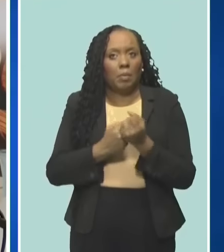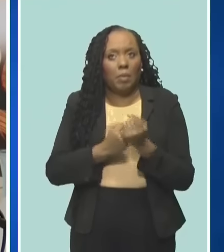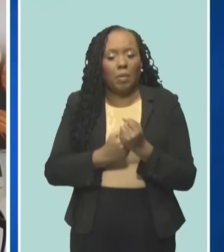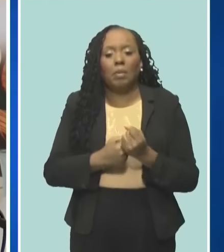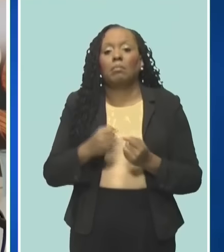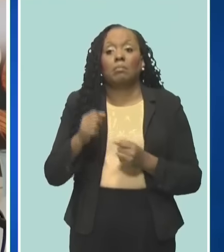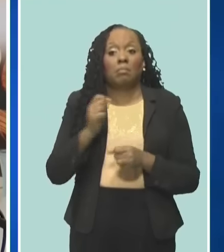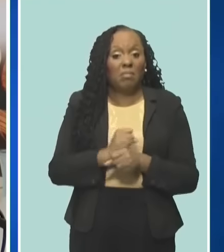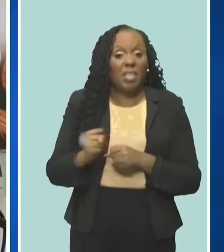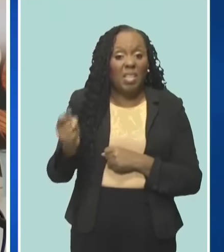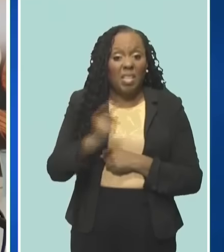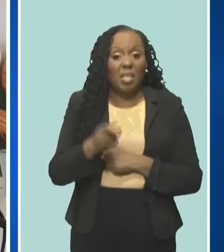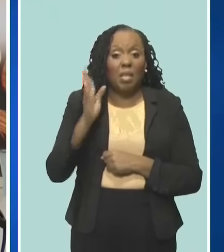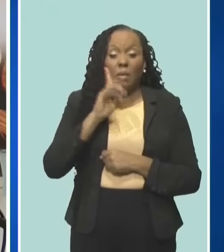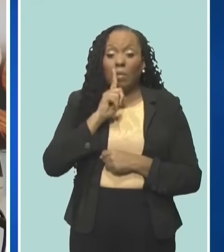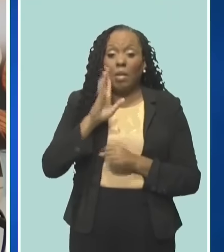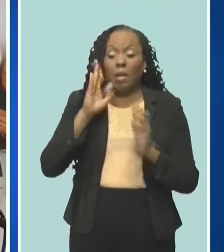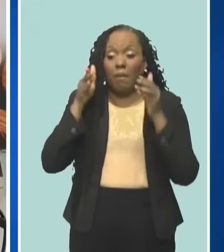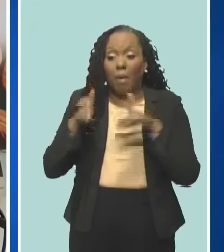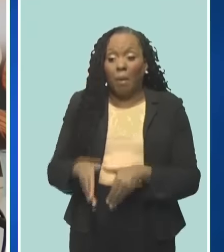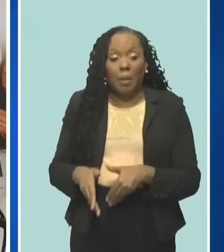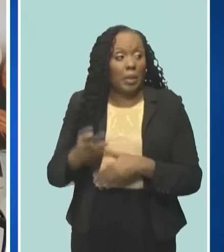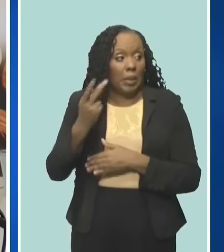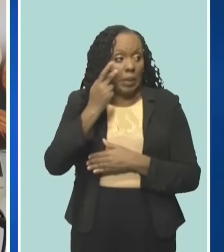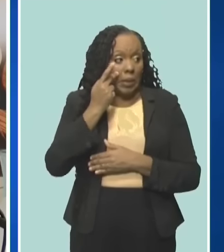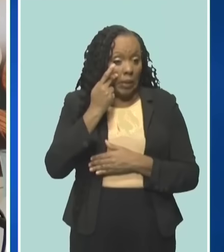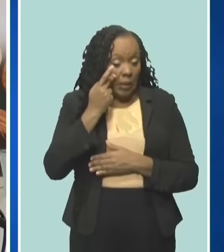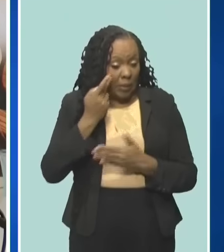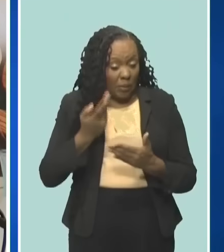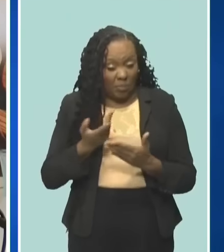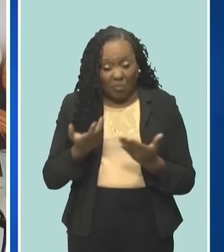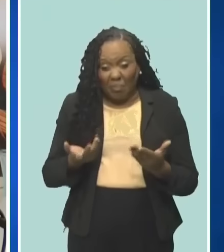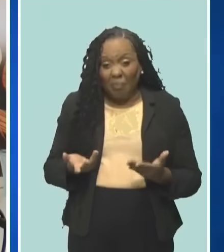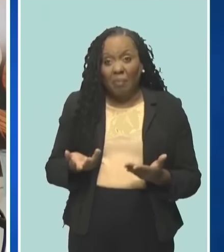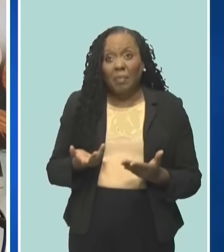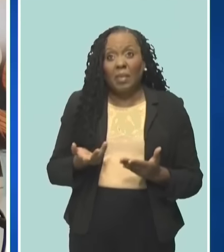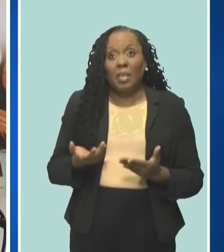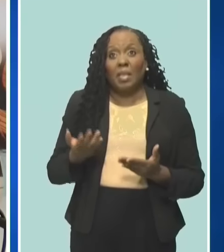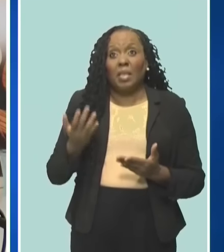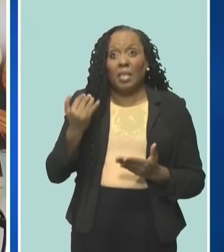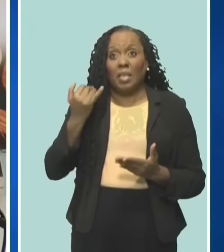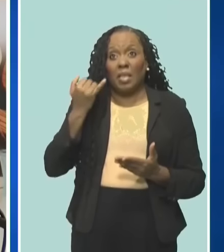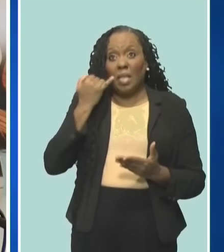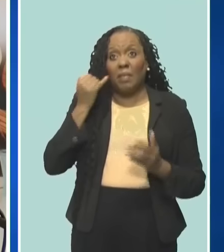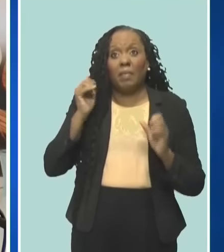real focus for Pinnacle to see, you know, can we get a veterinarian on